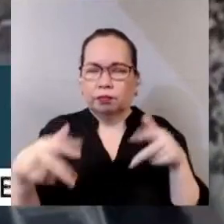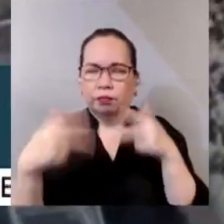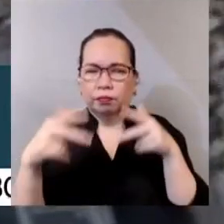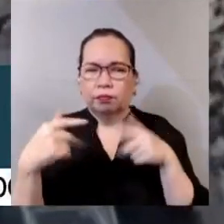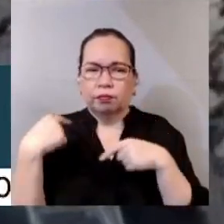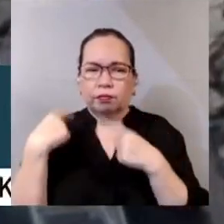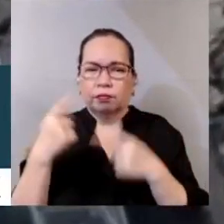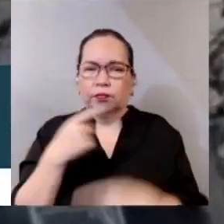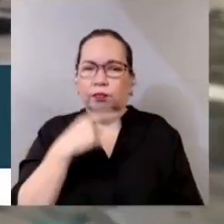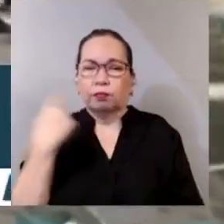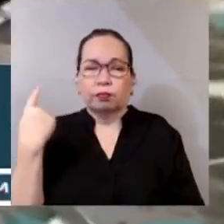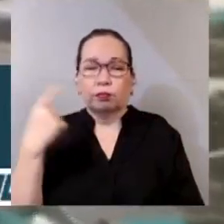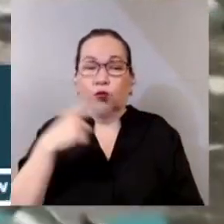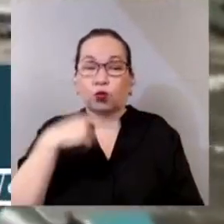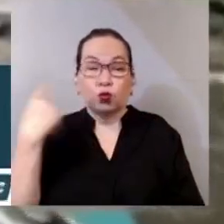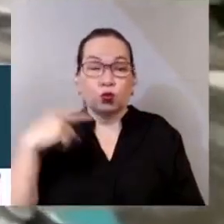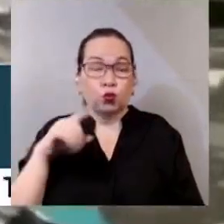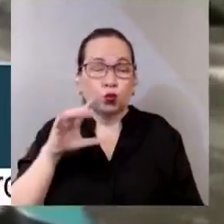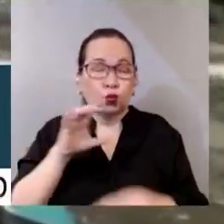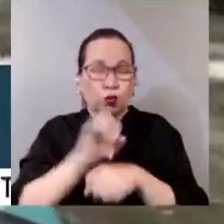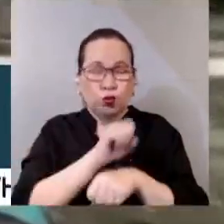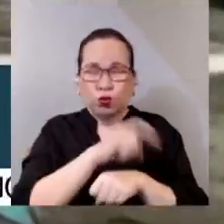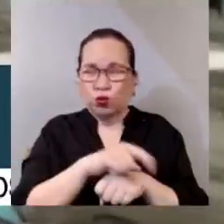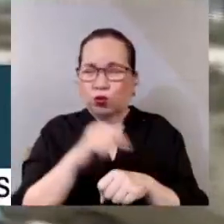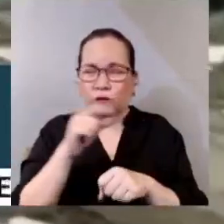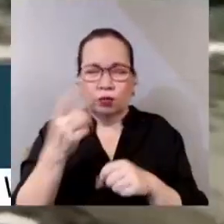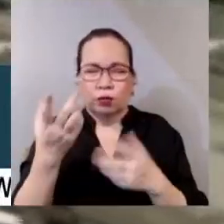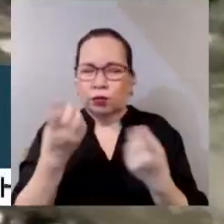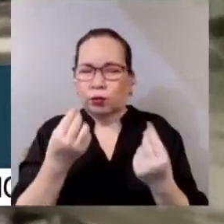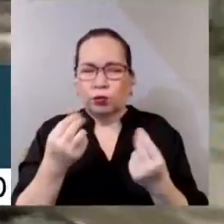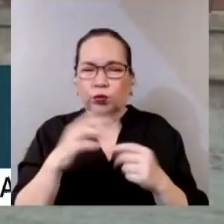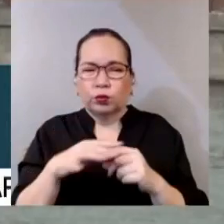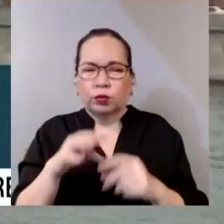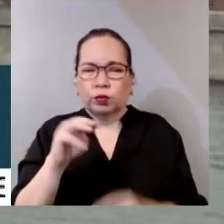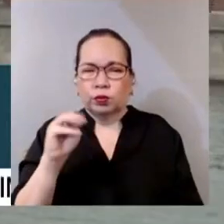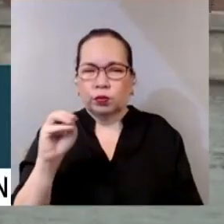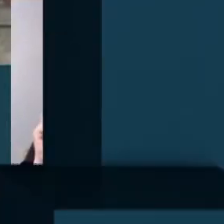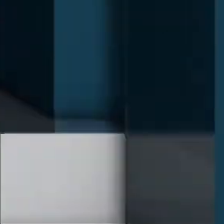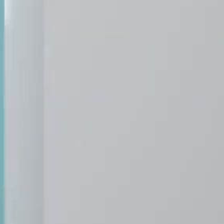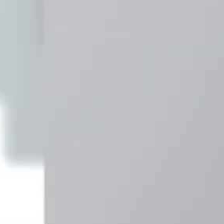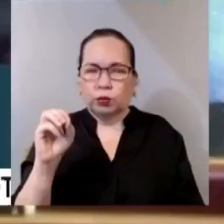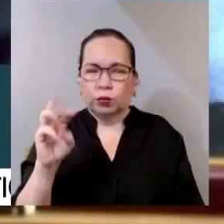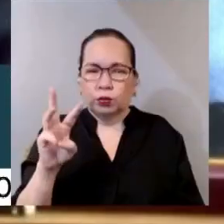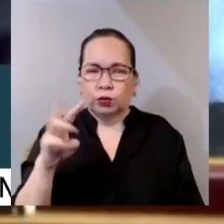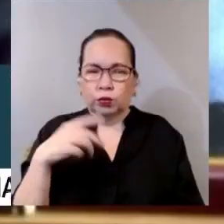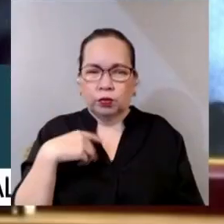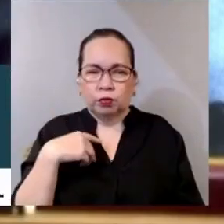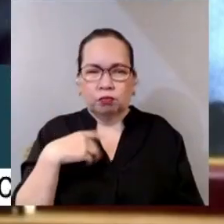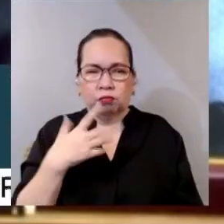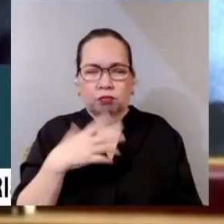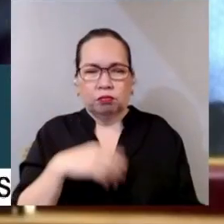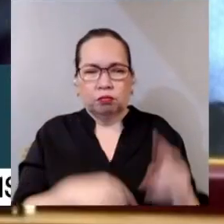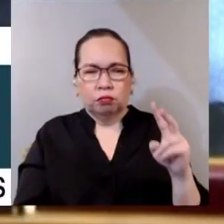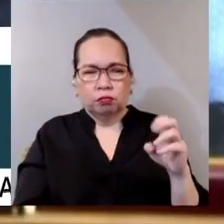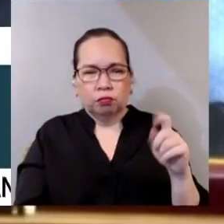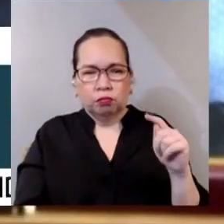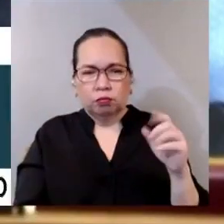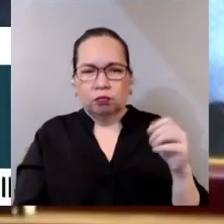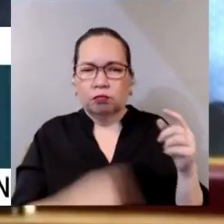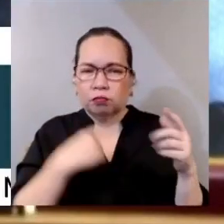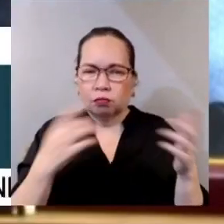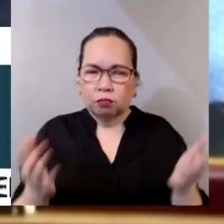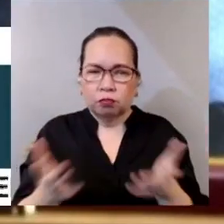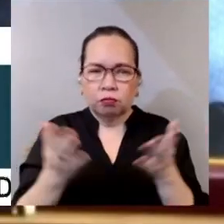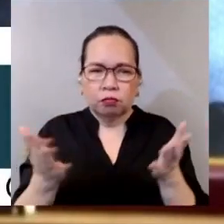been unable to take any action as Moscow holds a veto. I urge all countries to do their part to